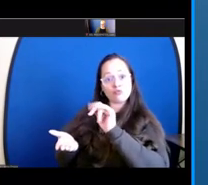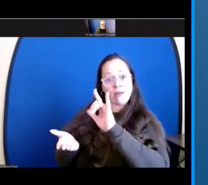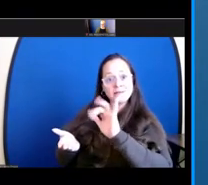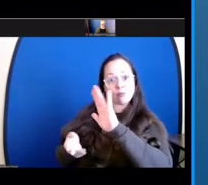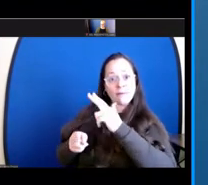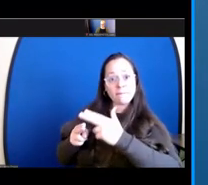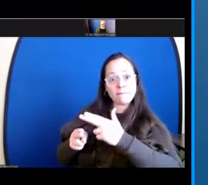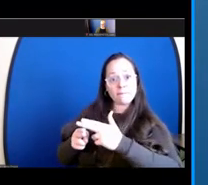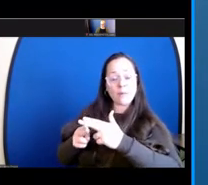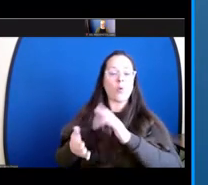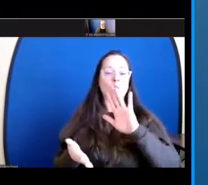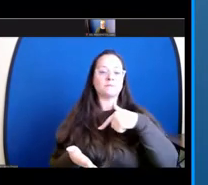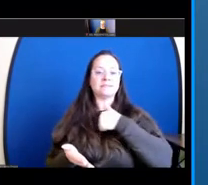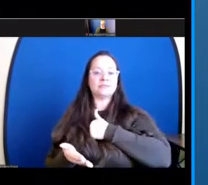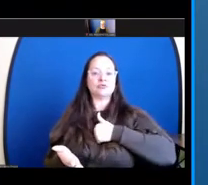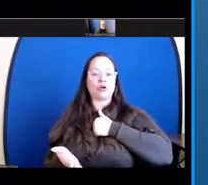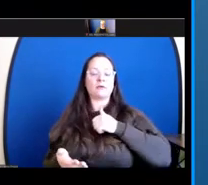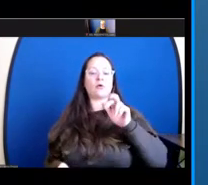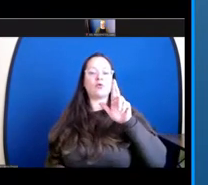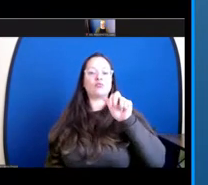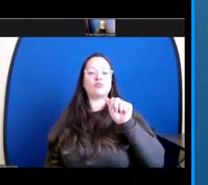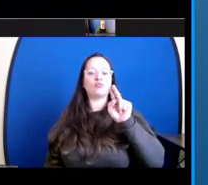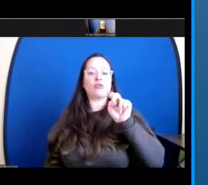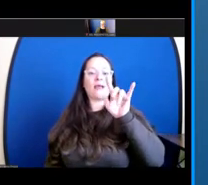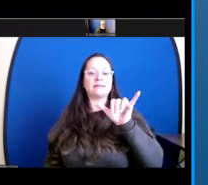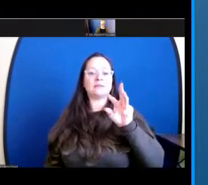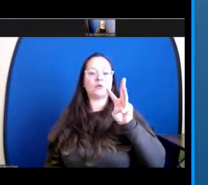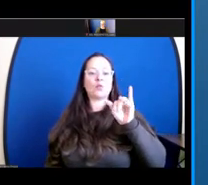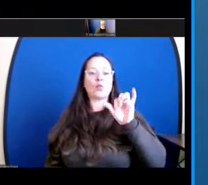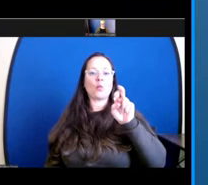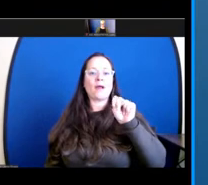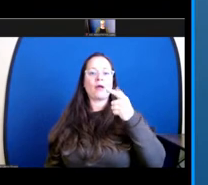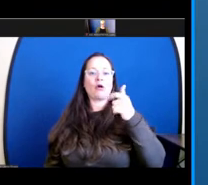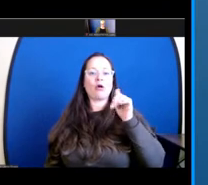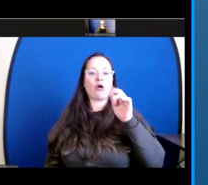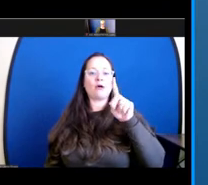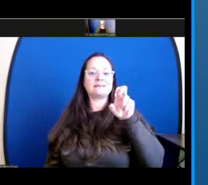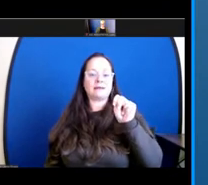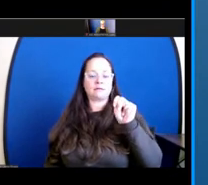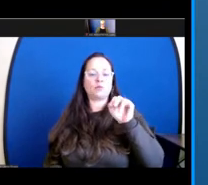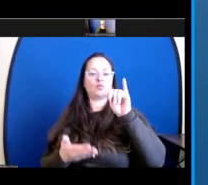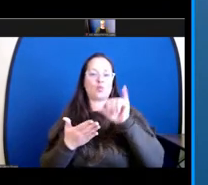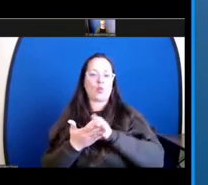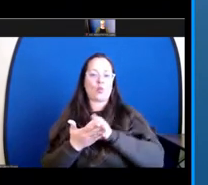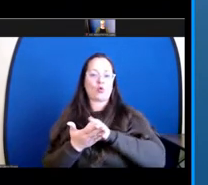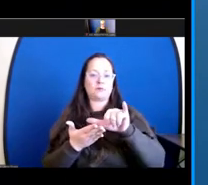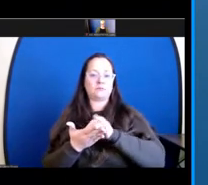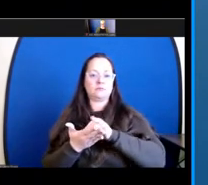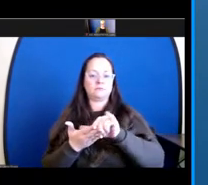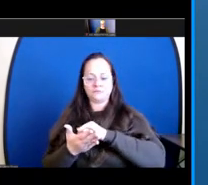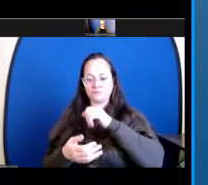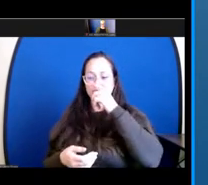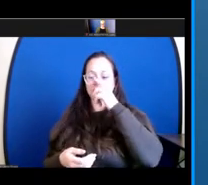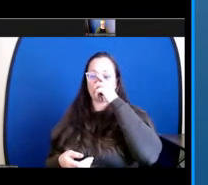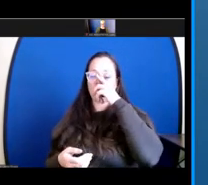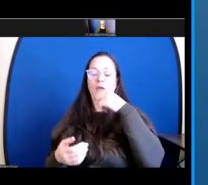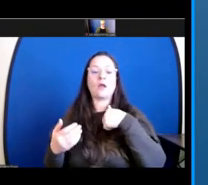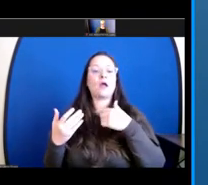Randy Weingarten New York so I wanna